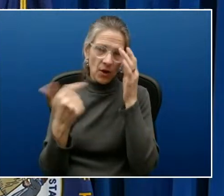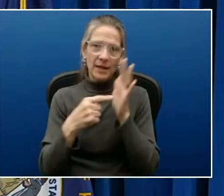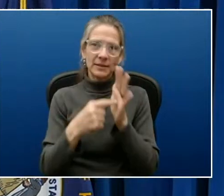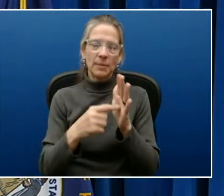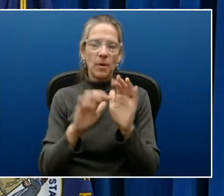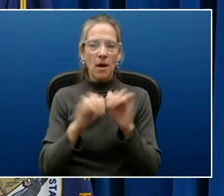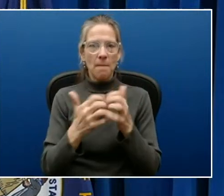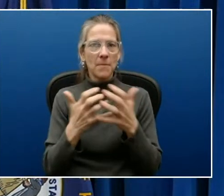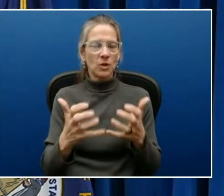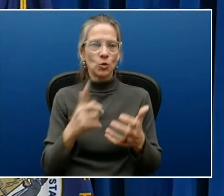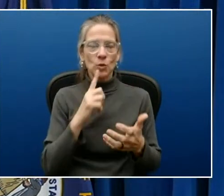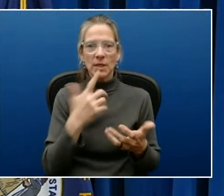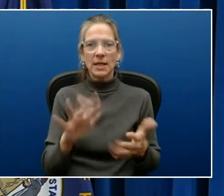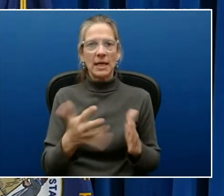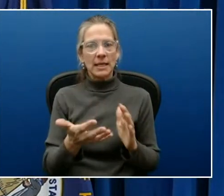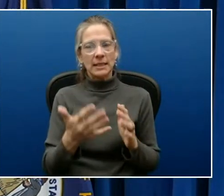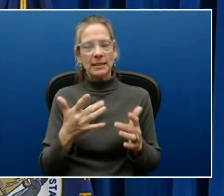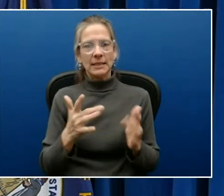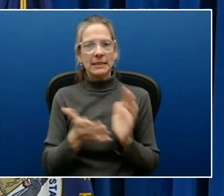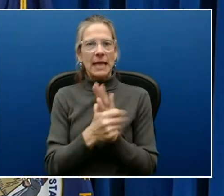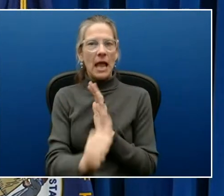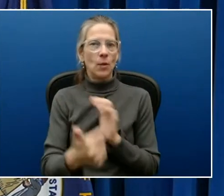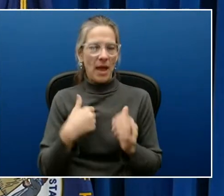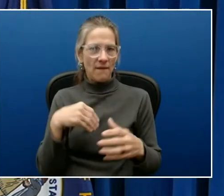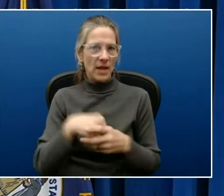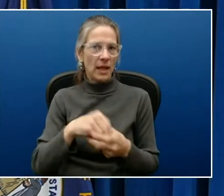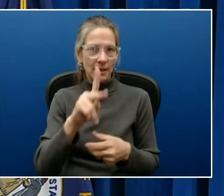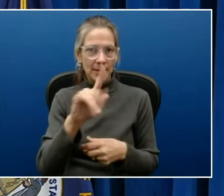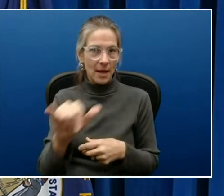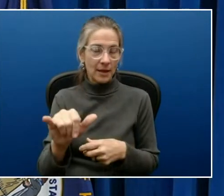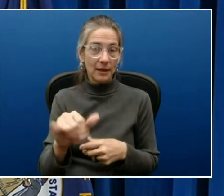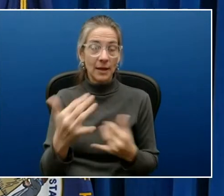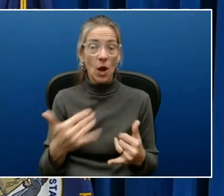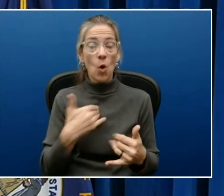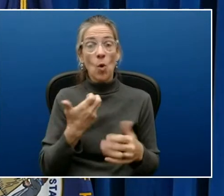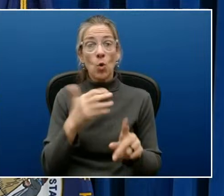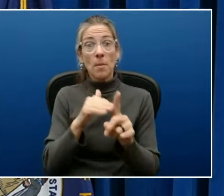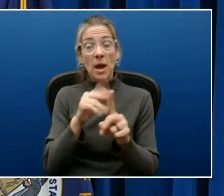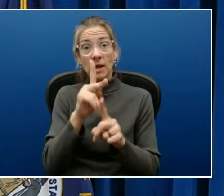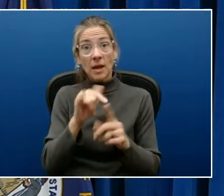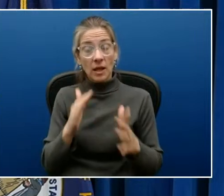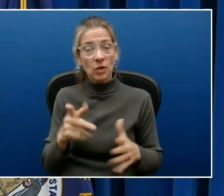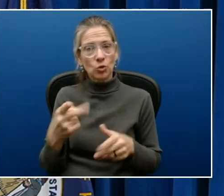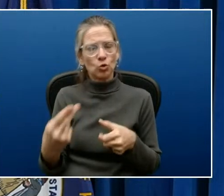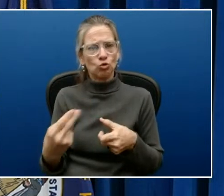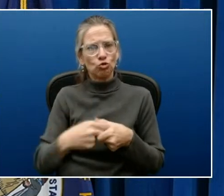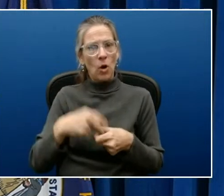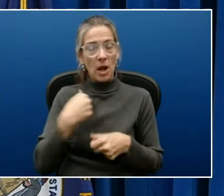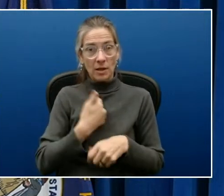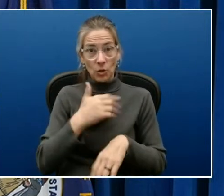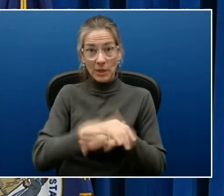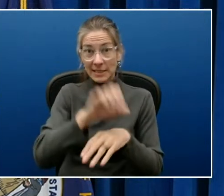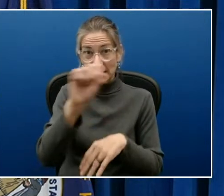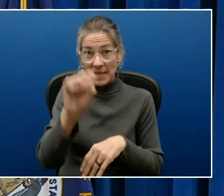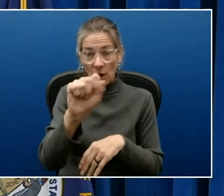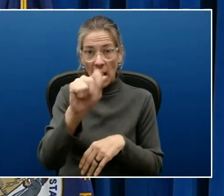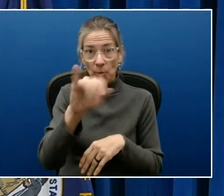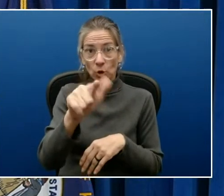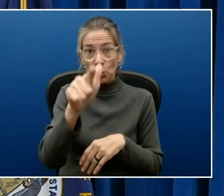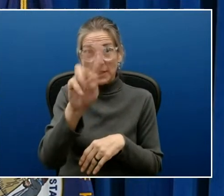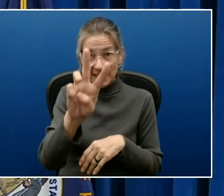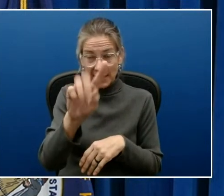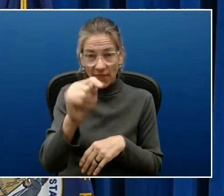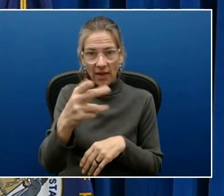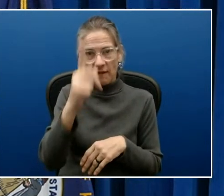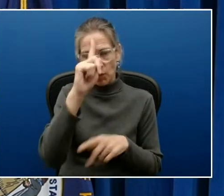talent we have here in Kentucky. I finally want to remind Kentuckians to join us on Saturday, April 26th for the Team